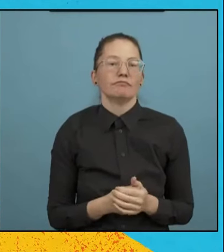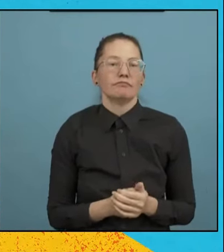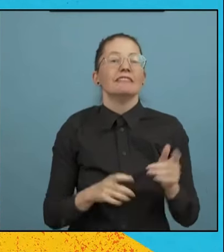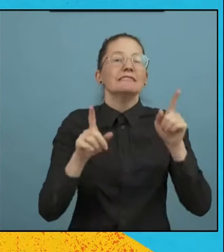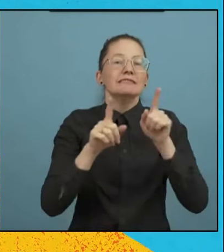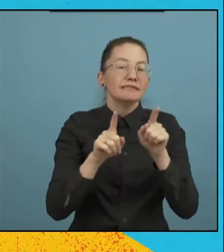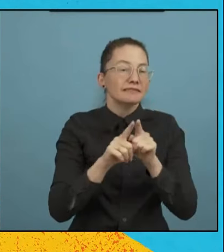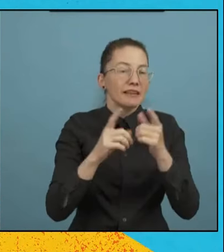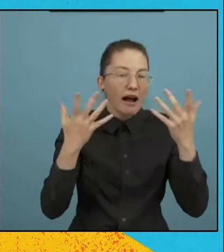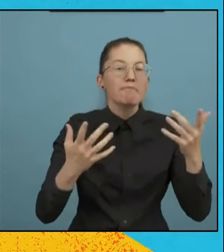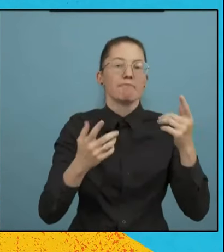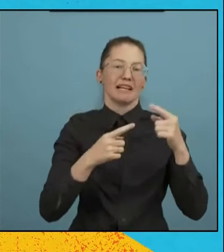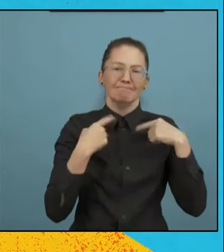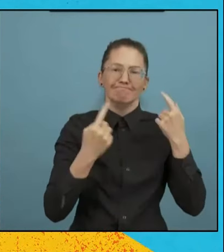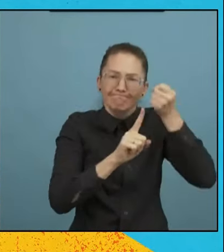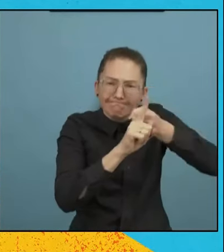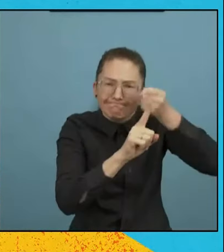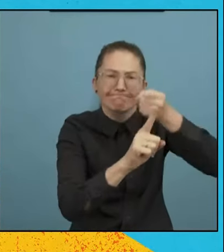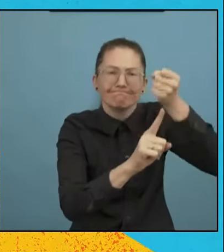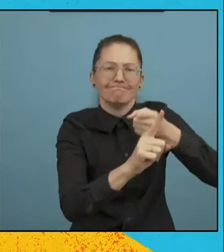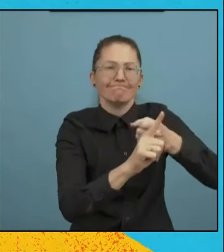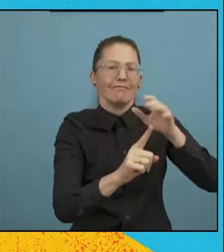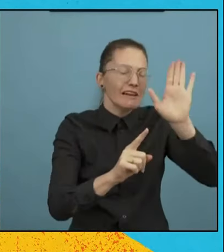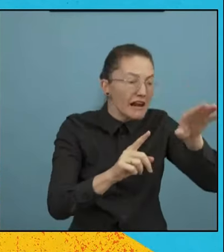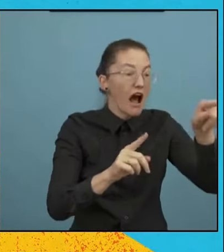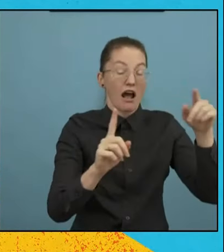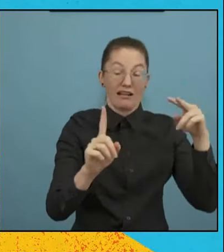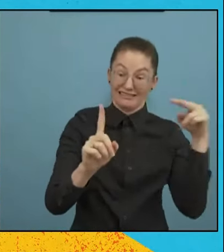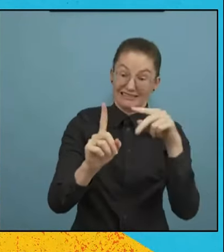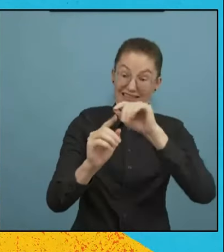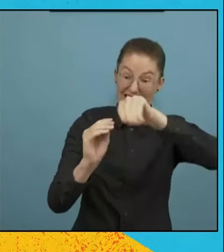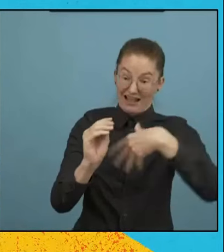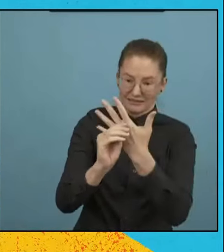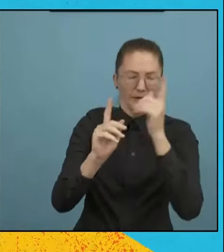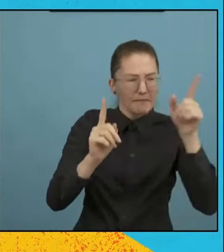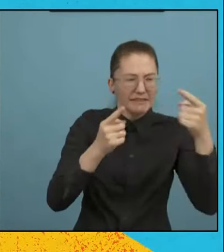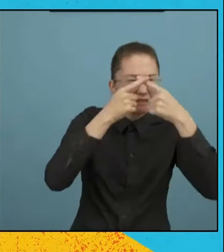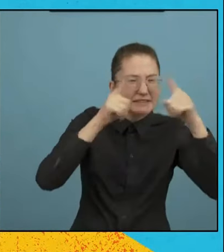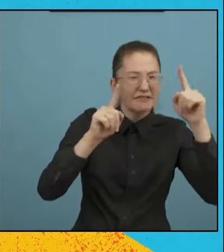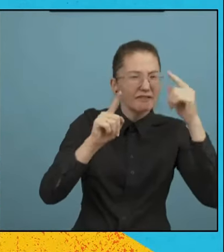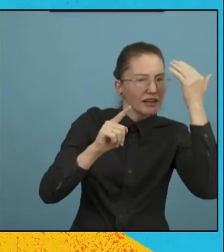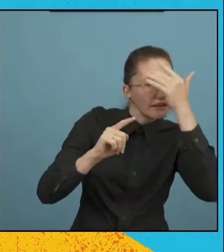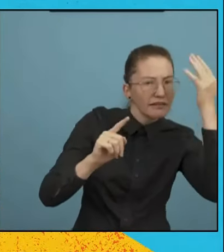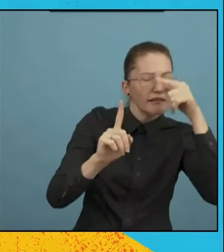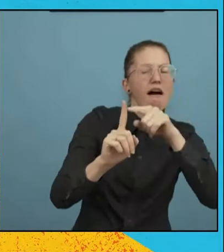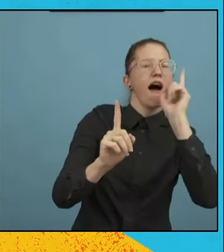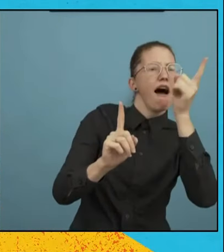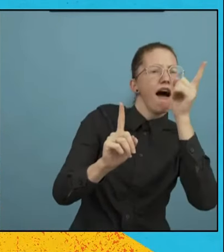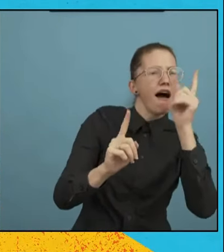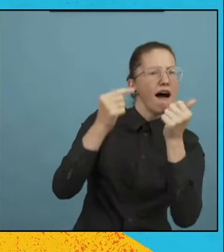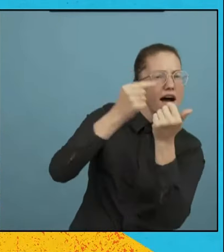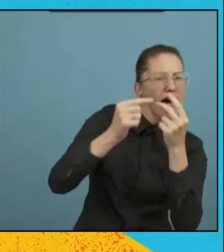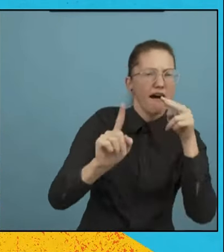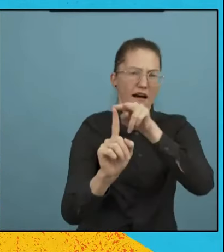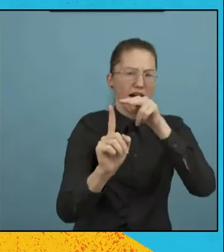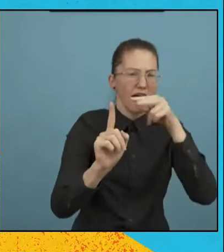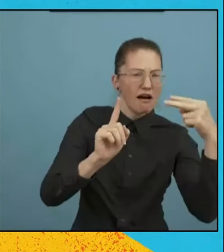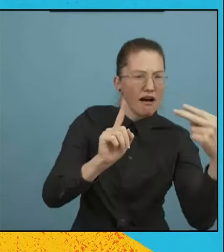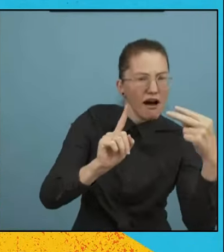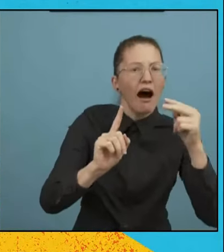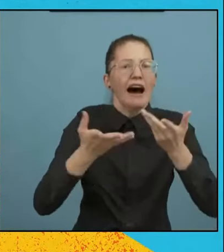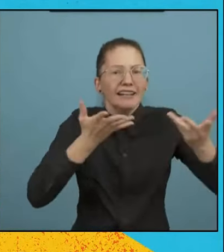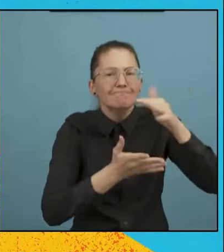extraordinary things happen. Yes, the statistics, when you add them all up, divided by 193 countries, is not pretty right now. But that should not